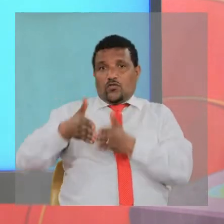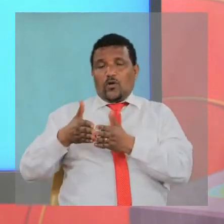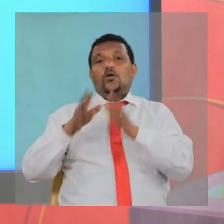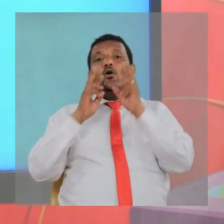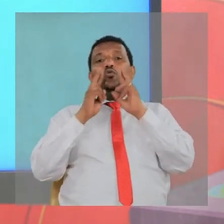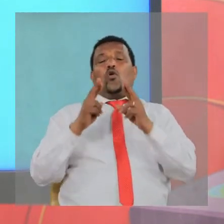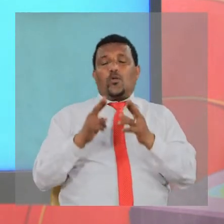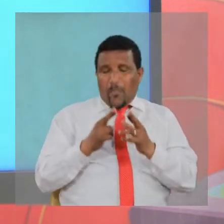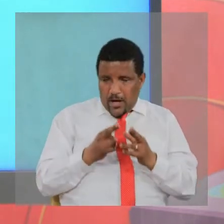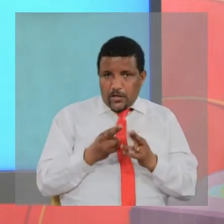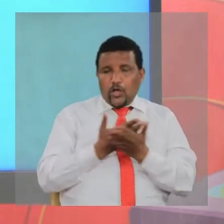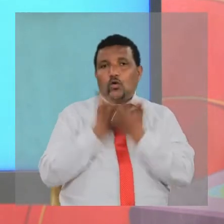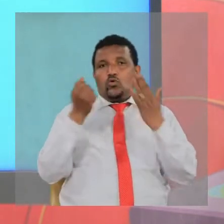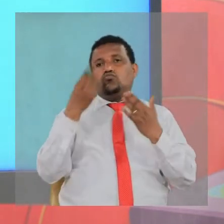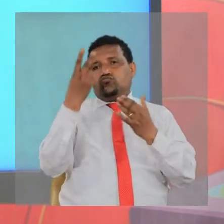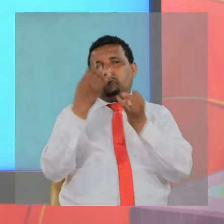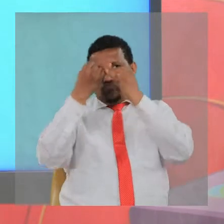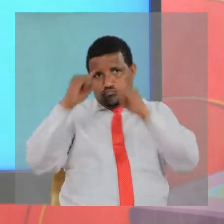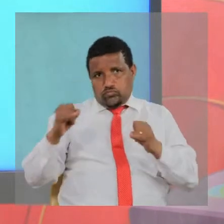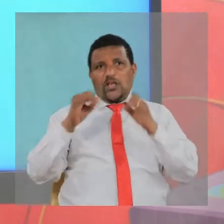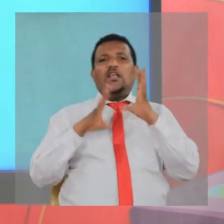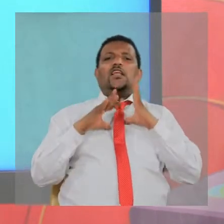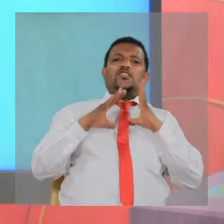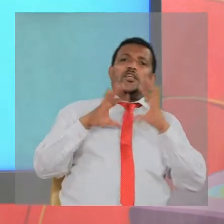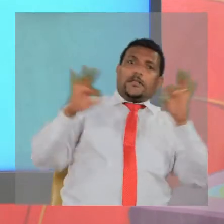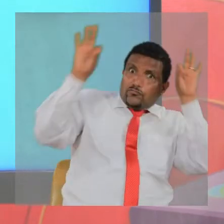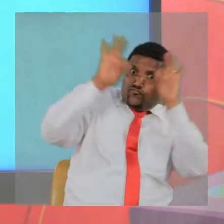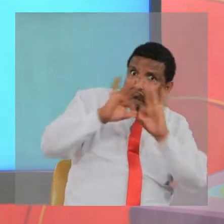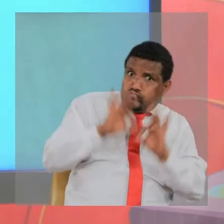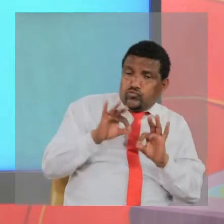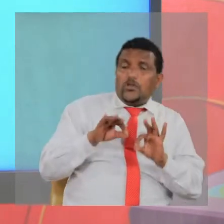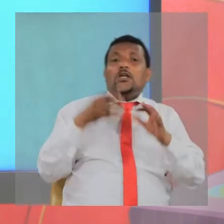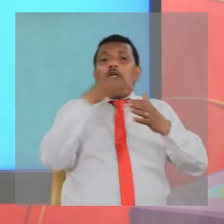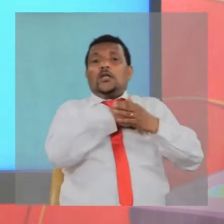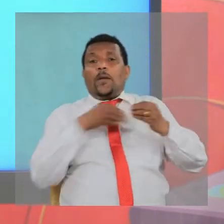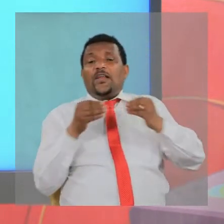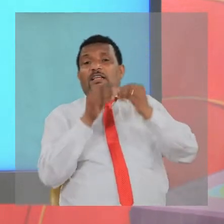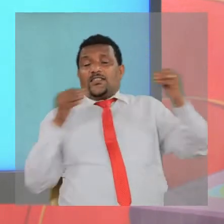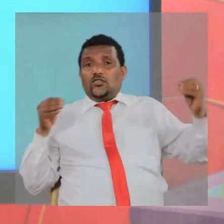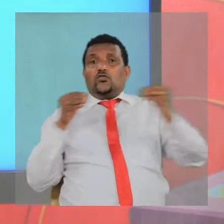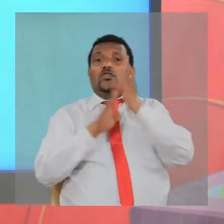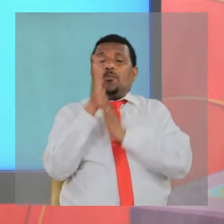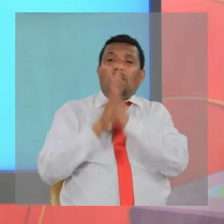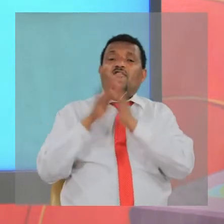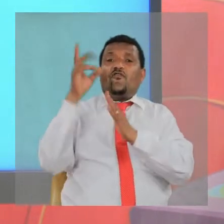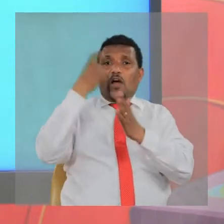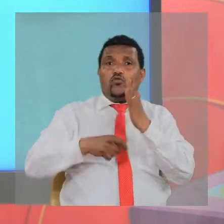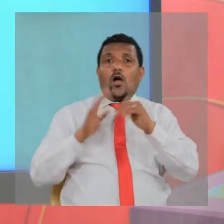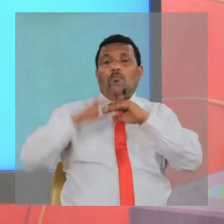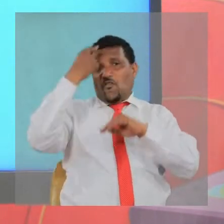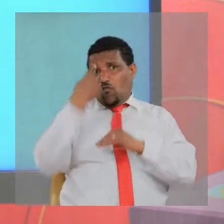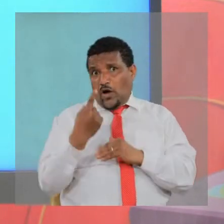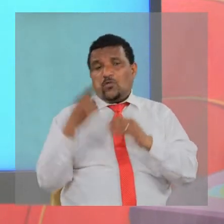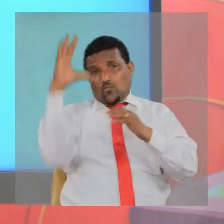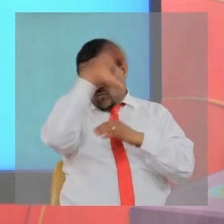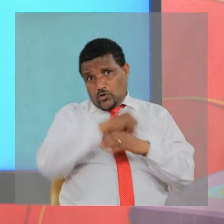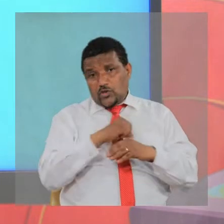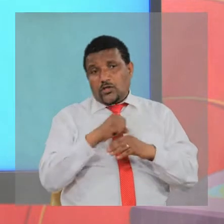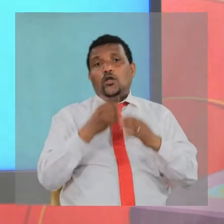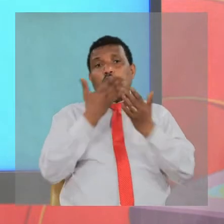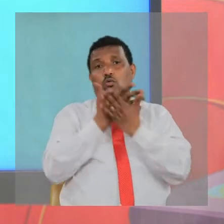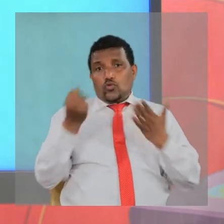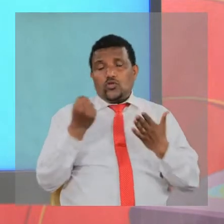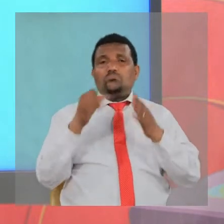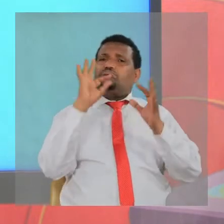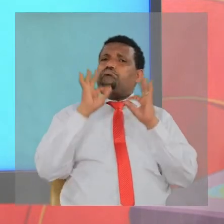goods into two called luxury and necessity. If the income elasticity of demand value is above 1, we can consider that the good